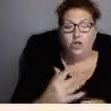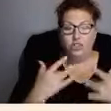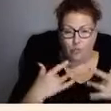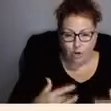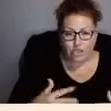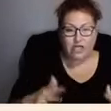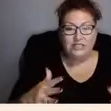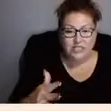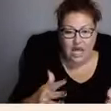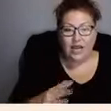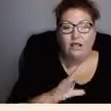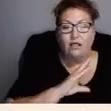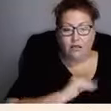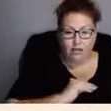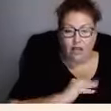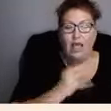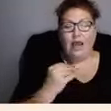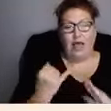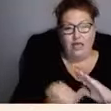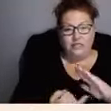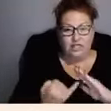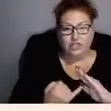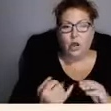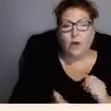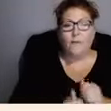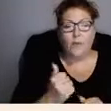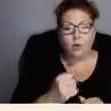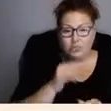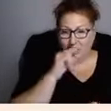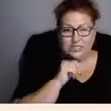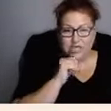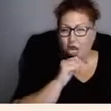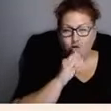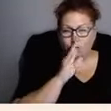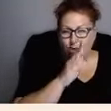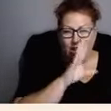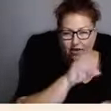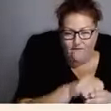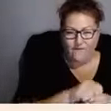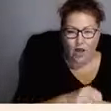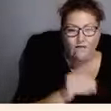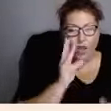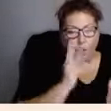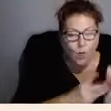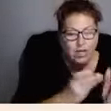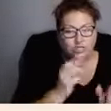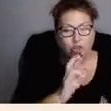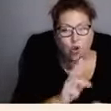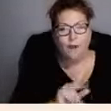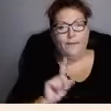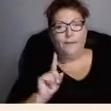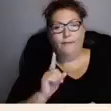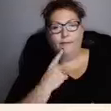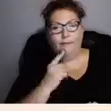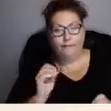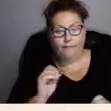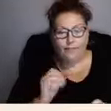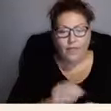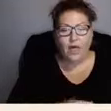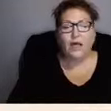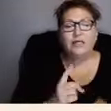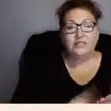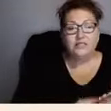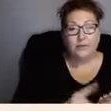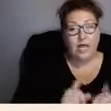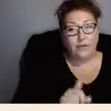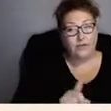isolating. Most kids are not directly involved in bullying. They are a witness or a bystander to bullying. Sometimes bystanders get roped